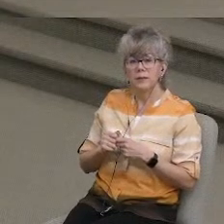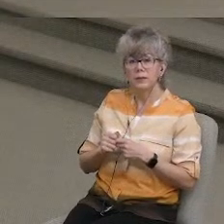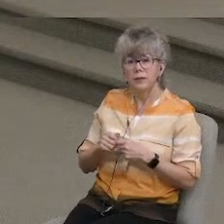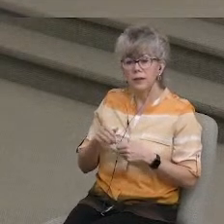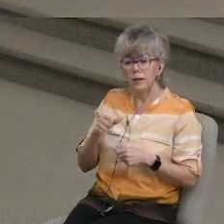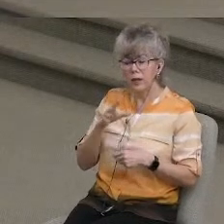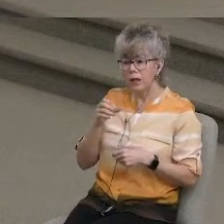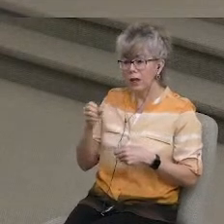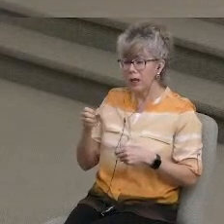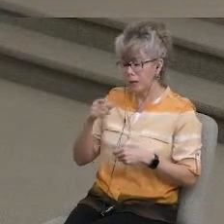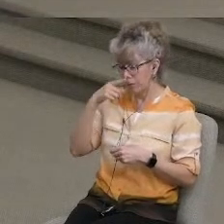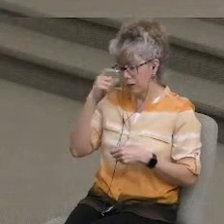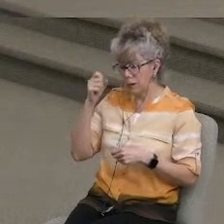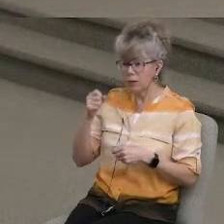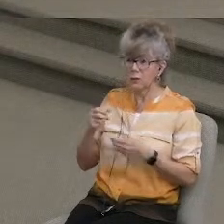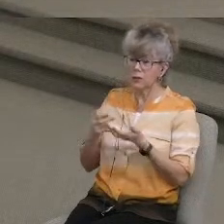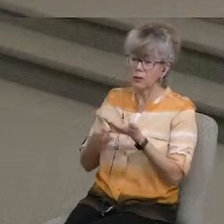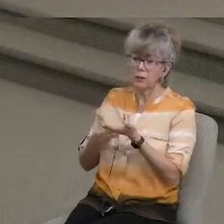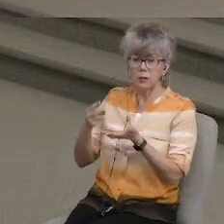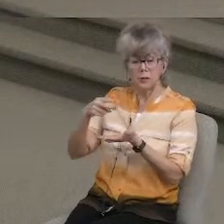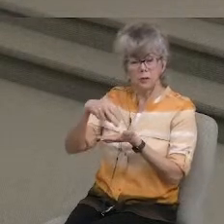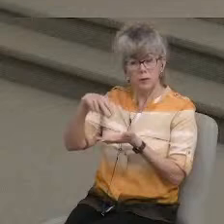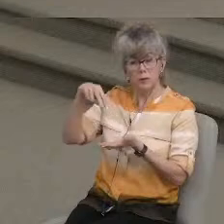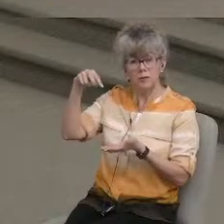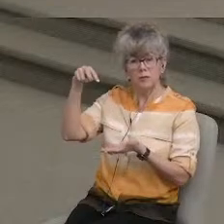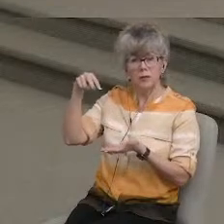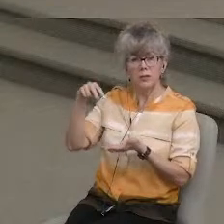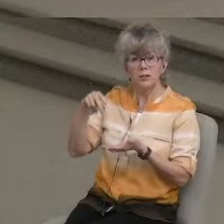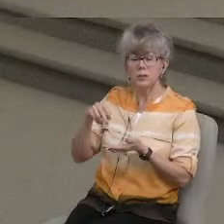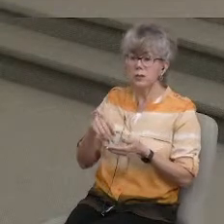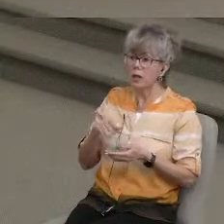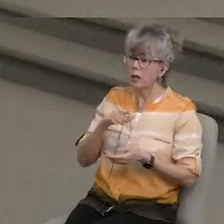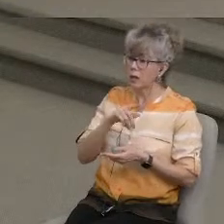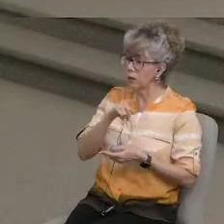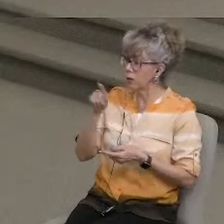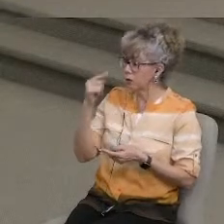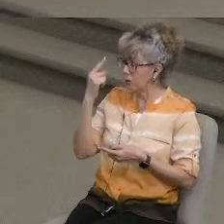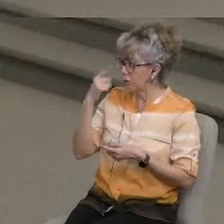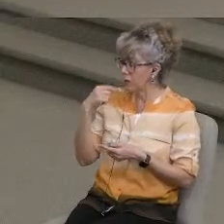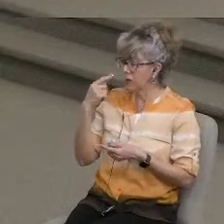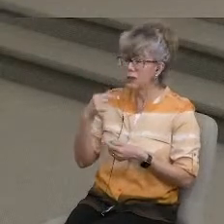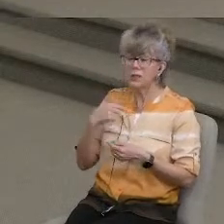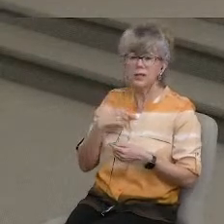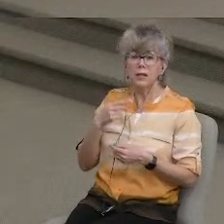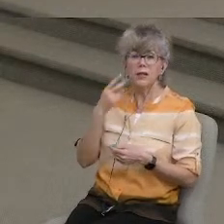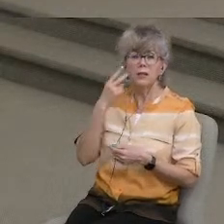And yet, because of the resurrection in your faces, I see hope.